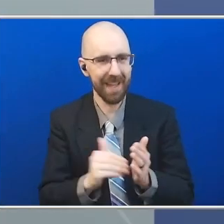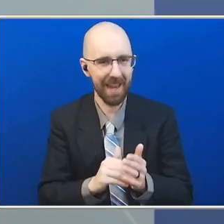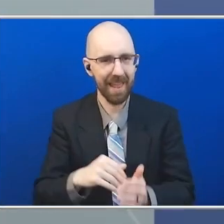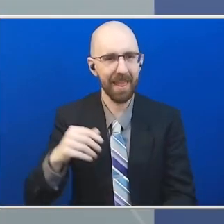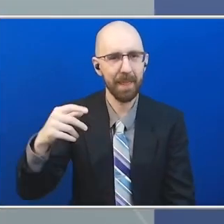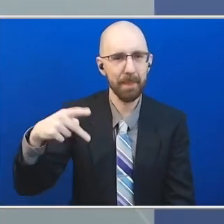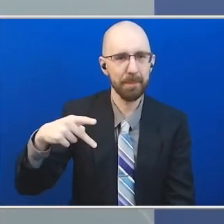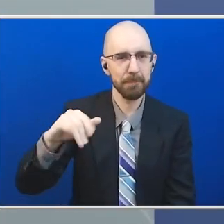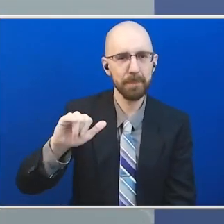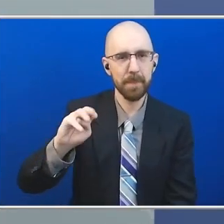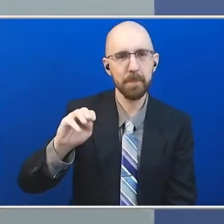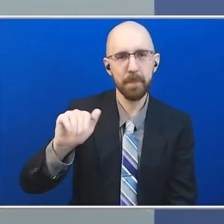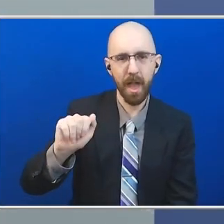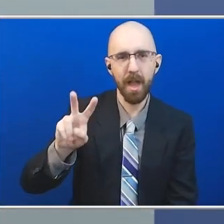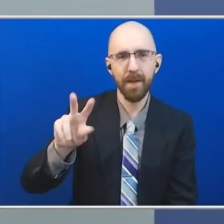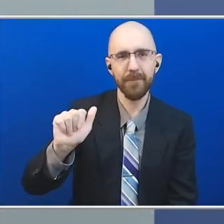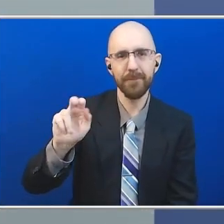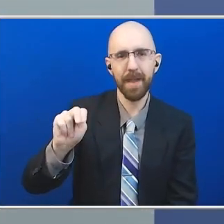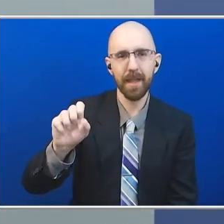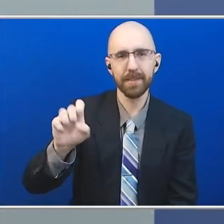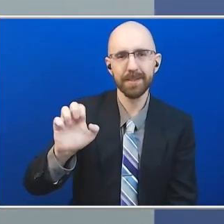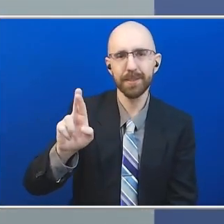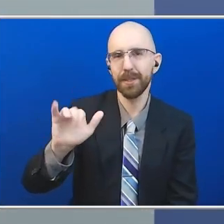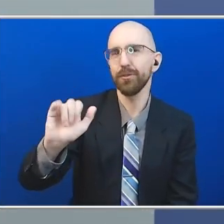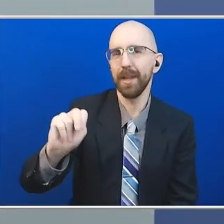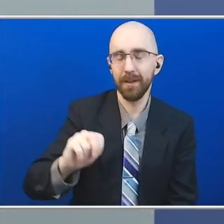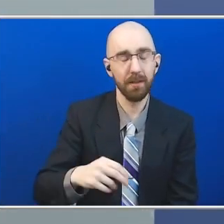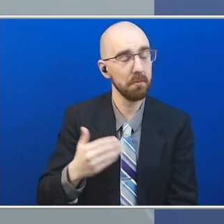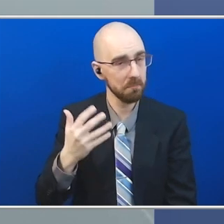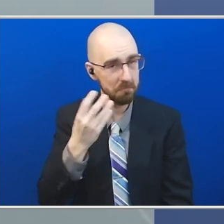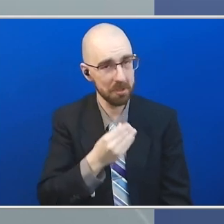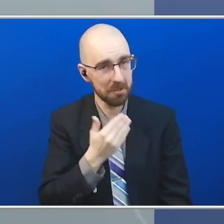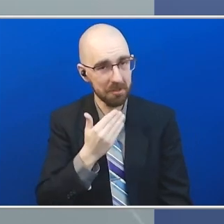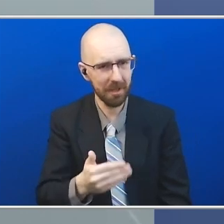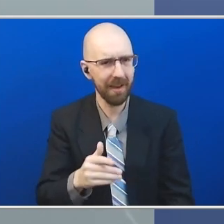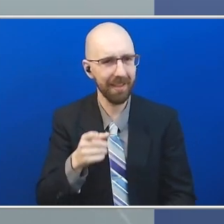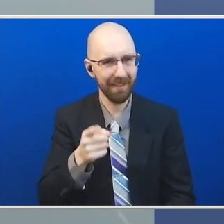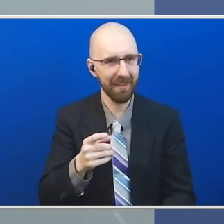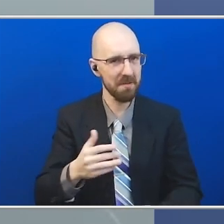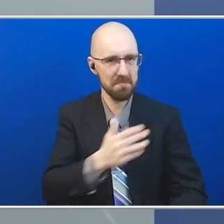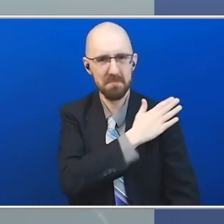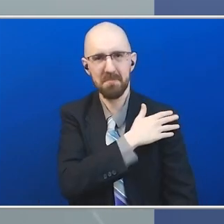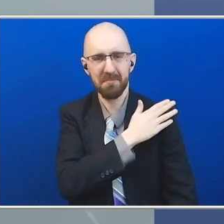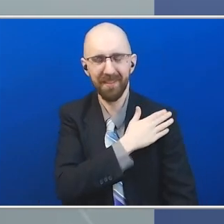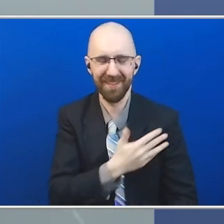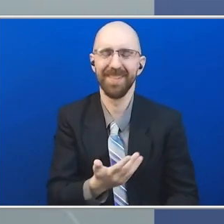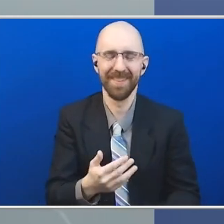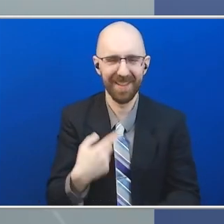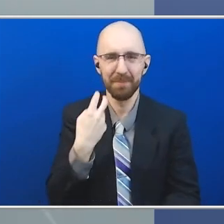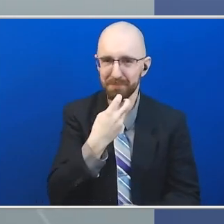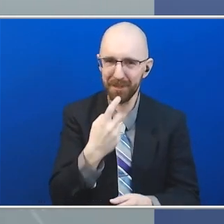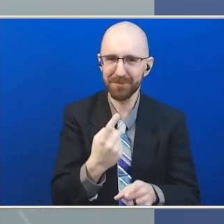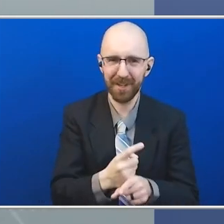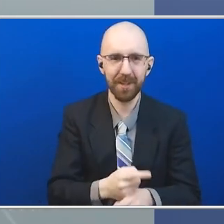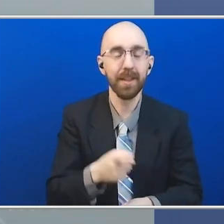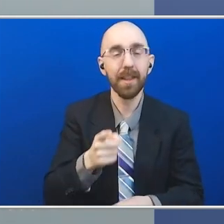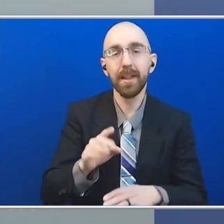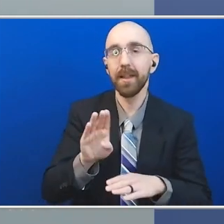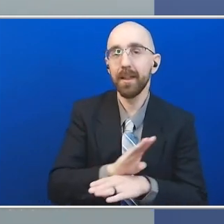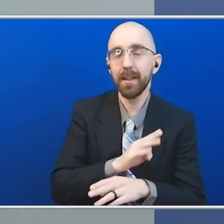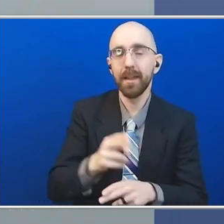Yeah, pimavanserin. Hey, I got that. That's pretty good. That's right. All right, not bad for an old guy. Go ahead. I know. Or the commercial name being